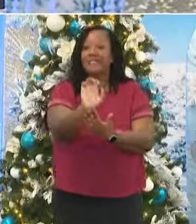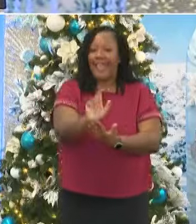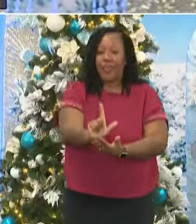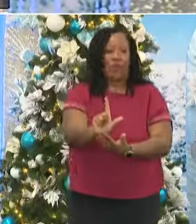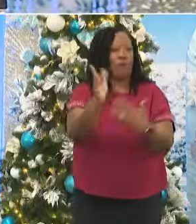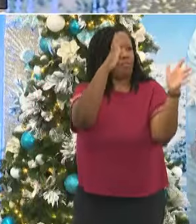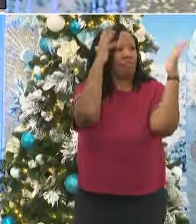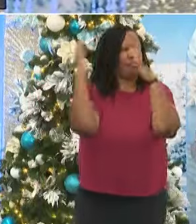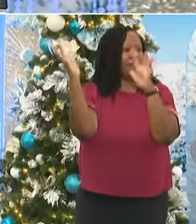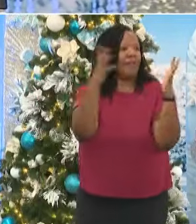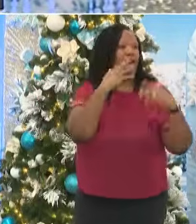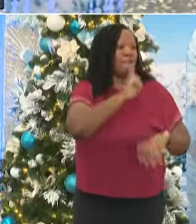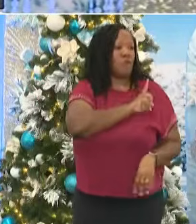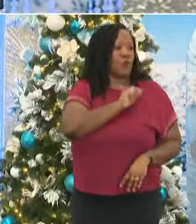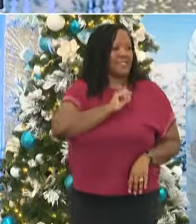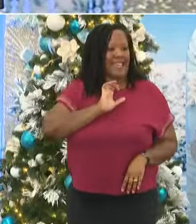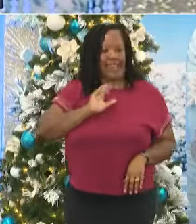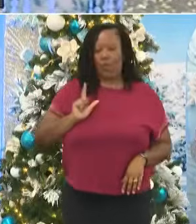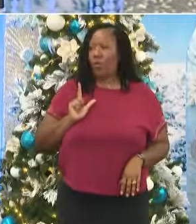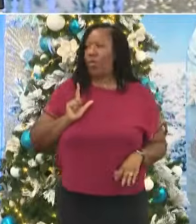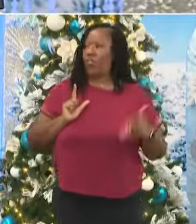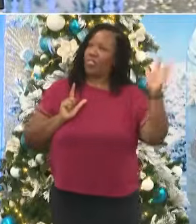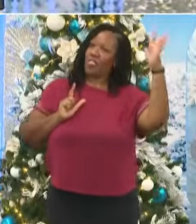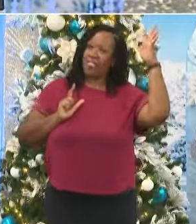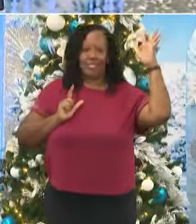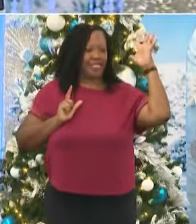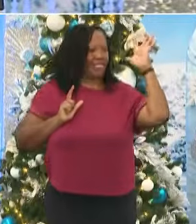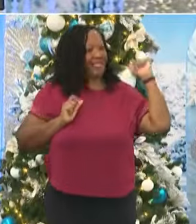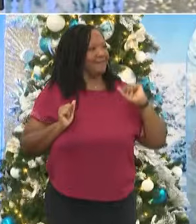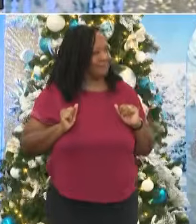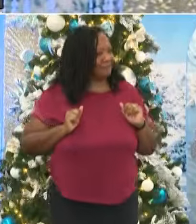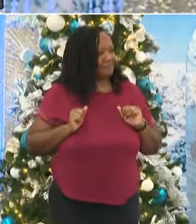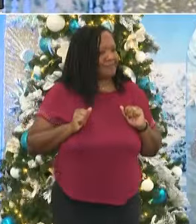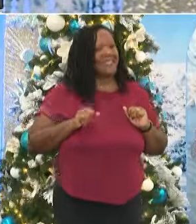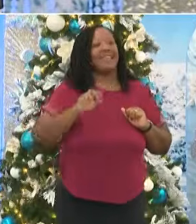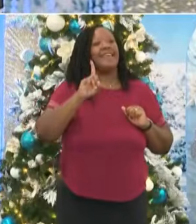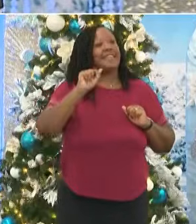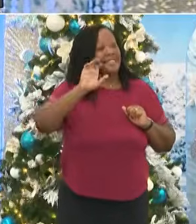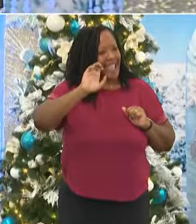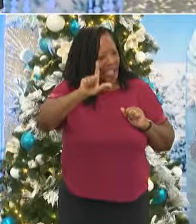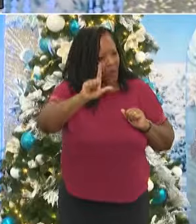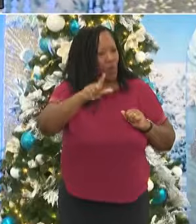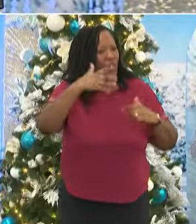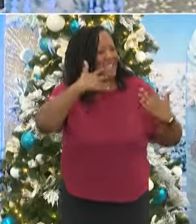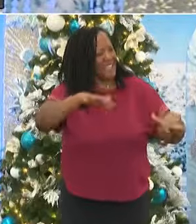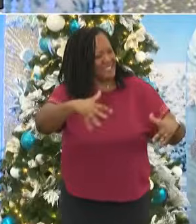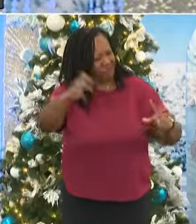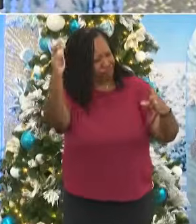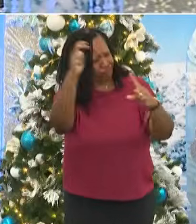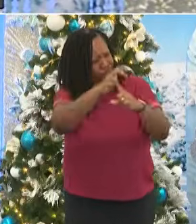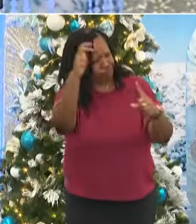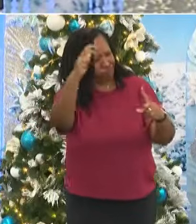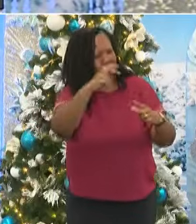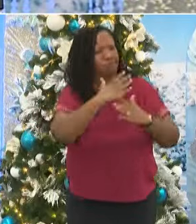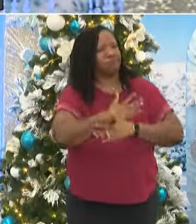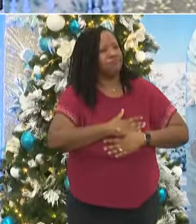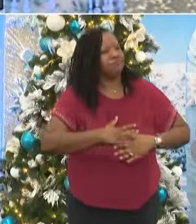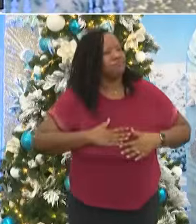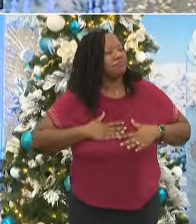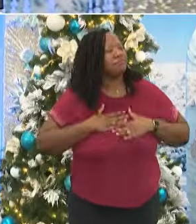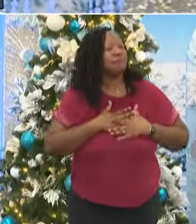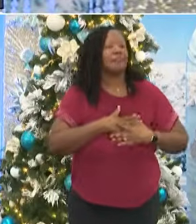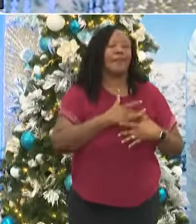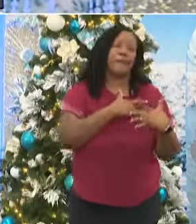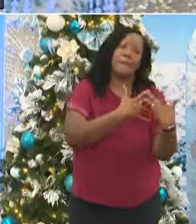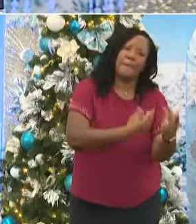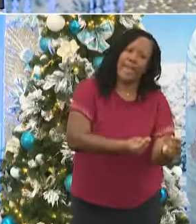Community Living. They are a dynamic, agile, compassionate, and loving group